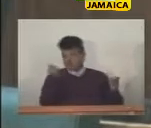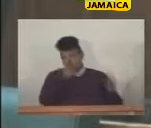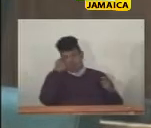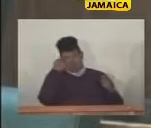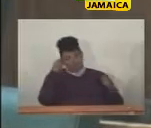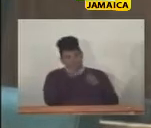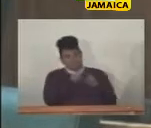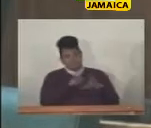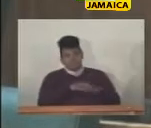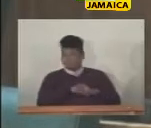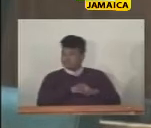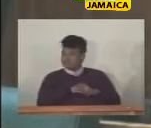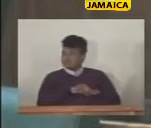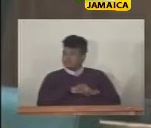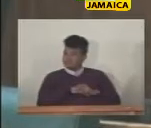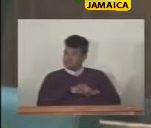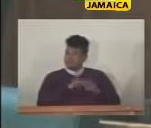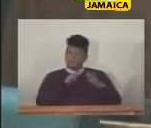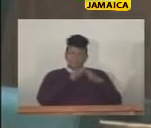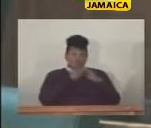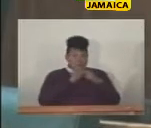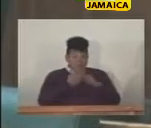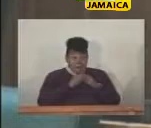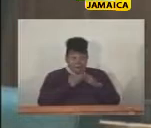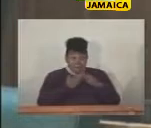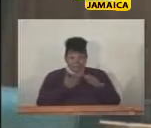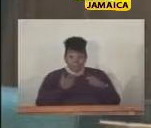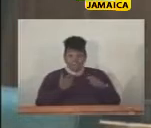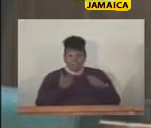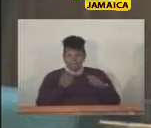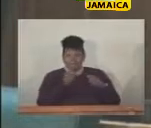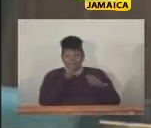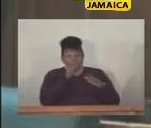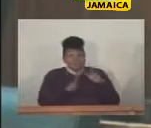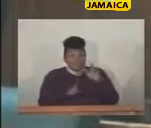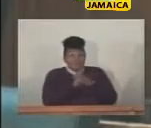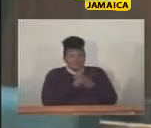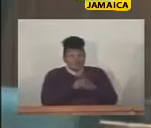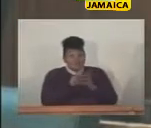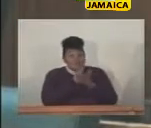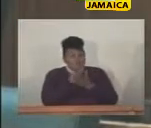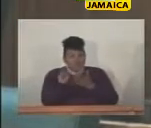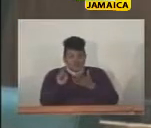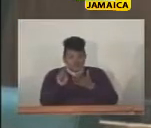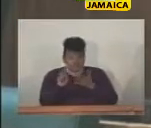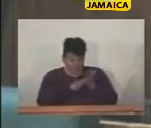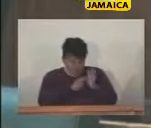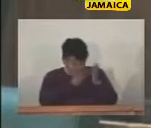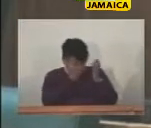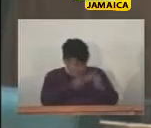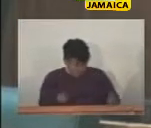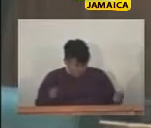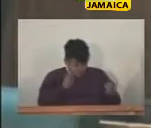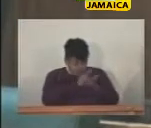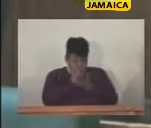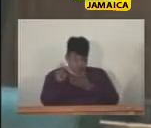agree that the problem didn't occur in 2 weeks and will not be solved in 2